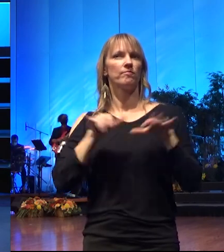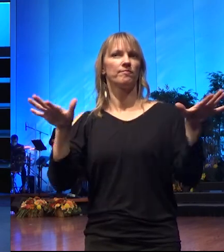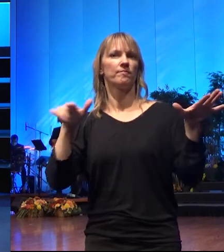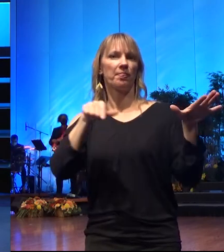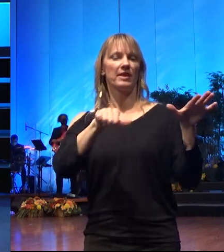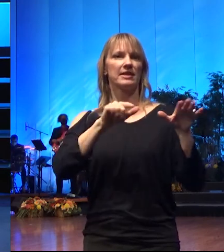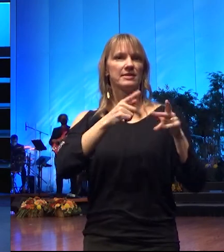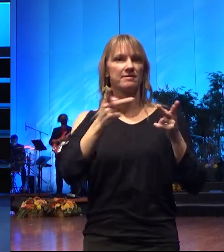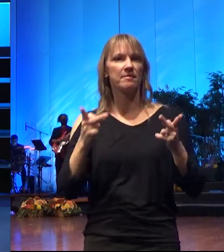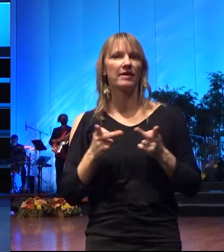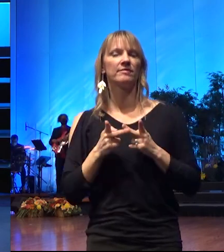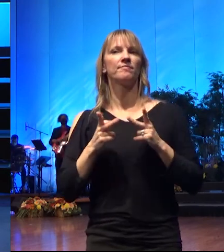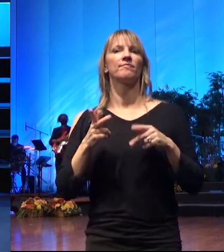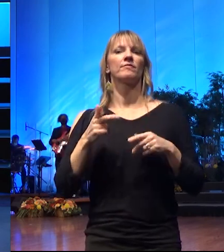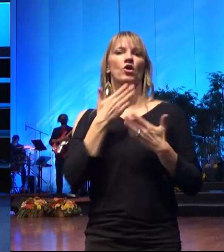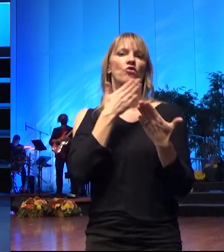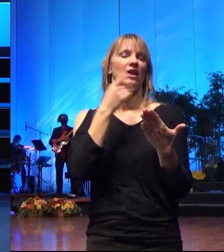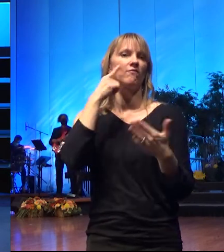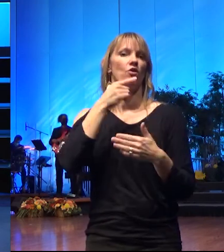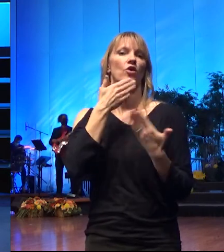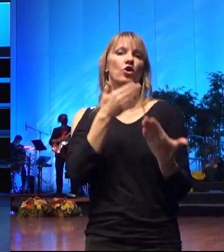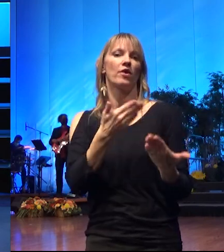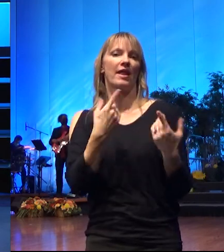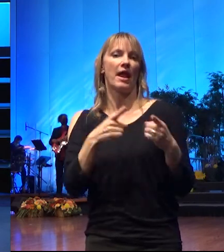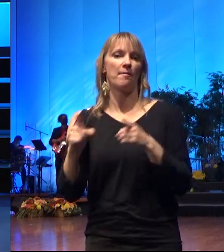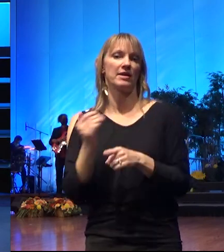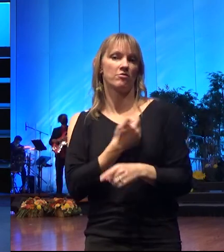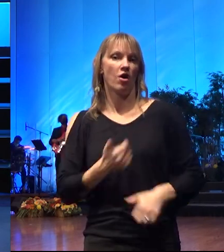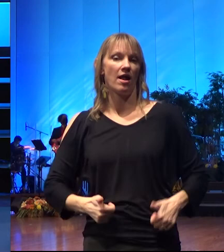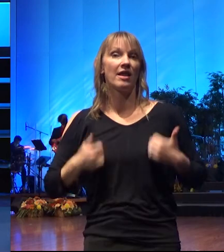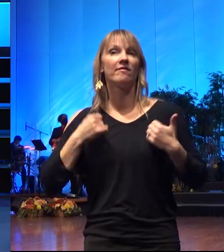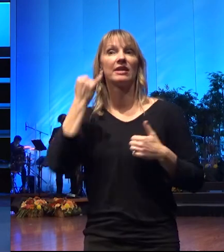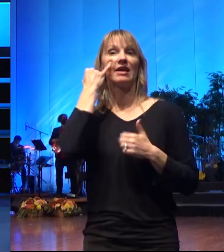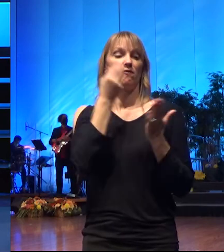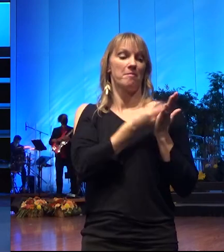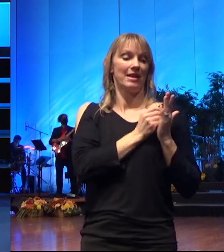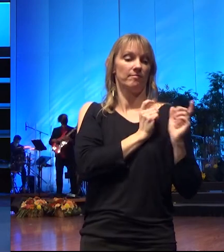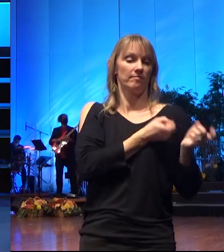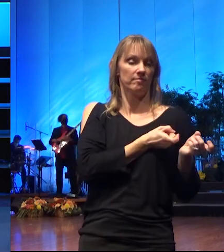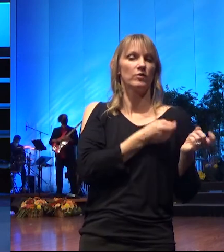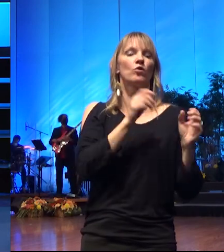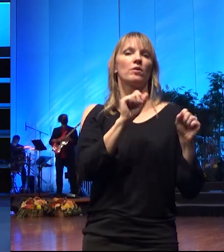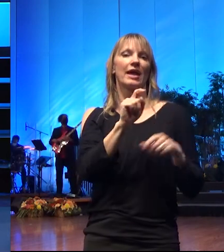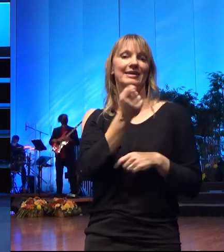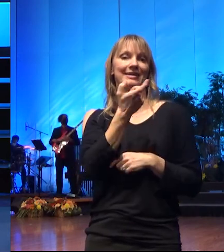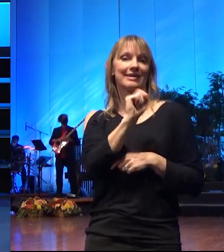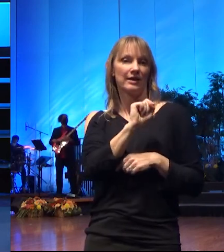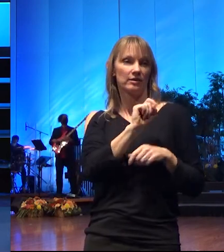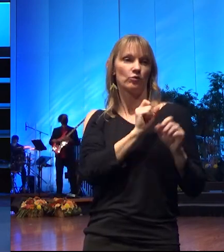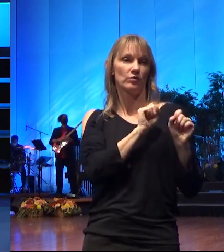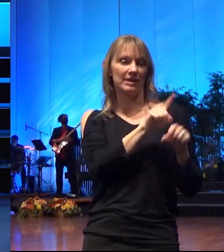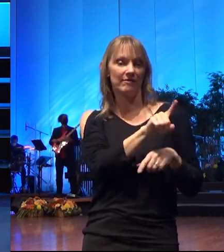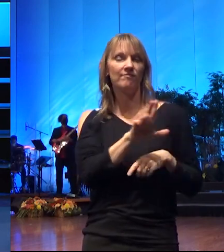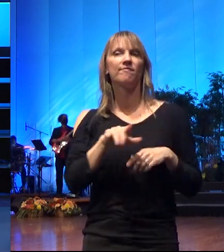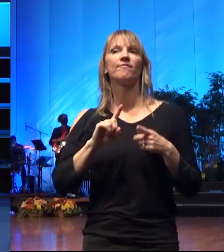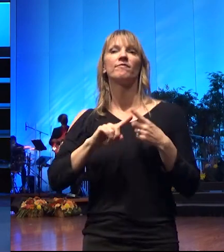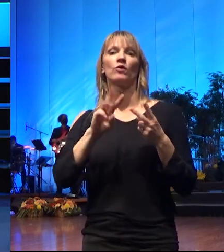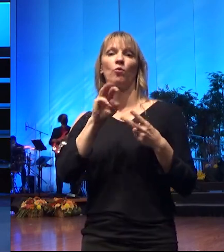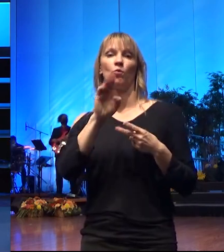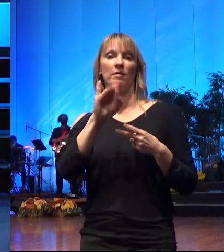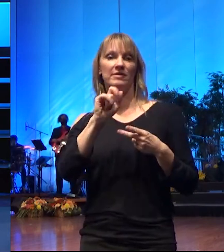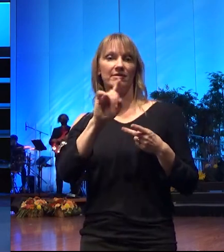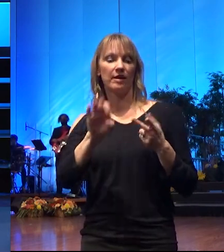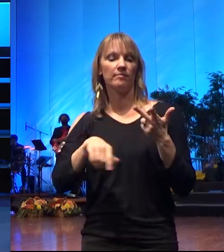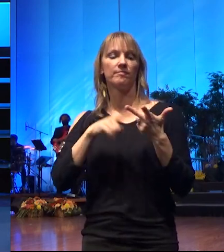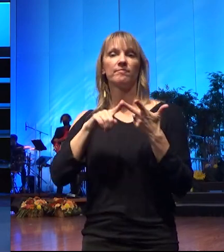in or a gift in the basket or out there in the baskets in the lobby. You can send one in. Any of those ways work. We are so grateful for that. And